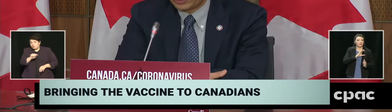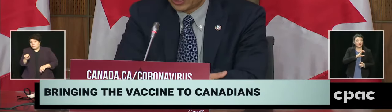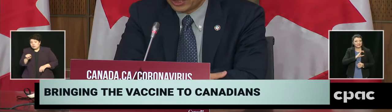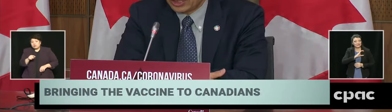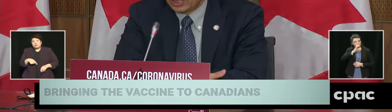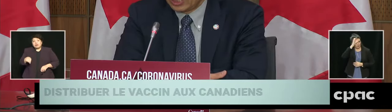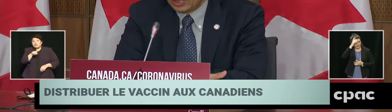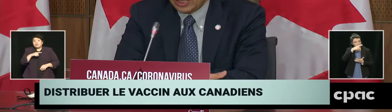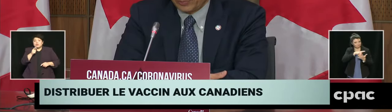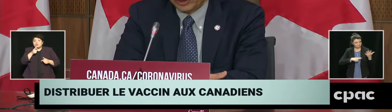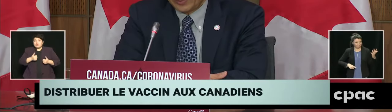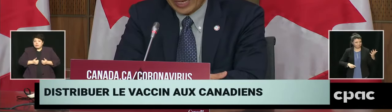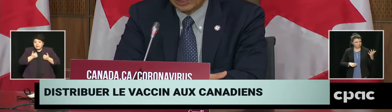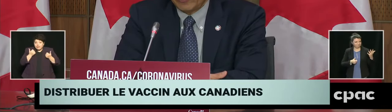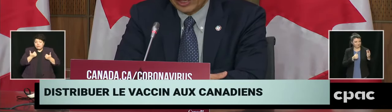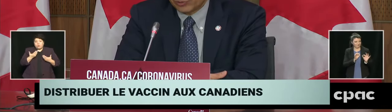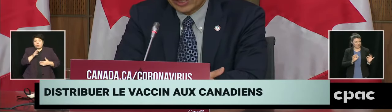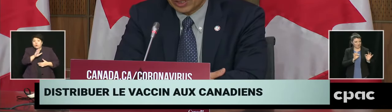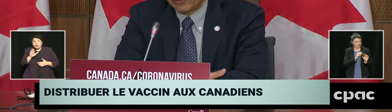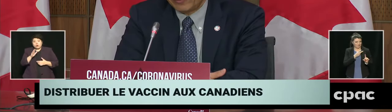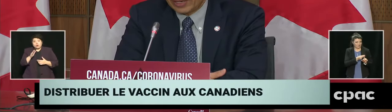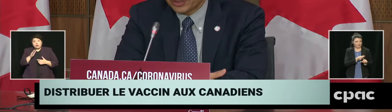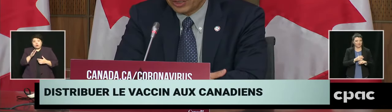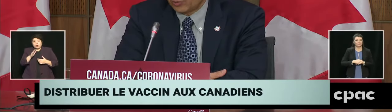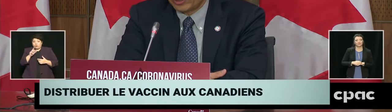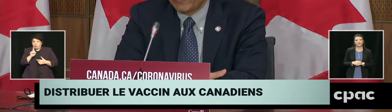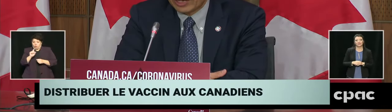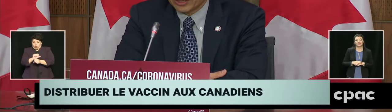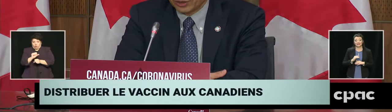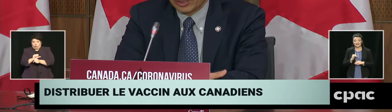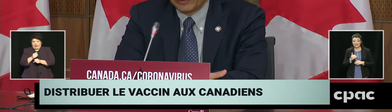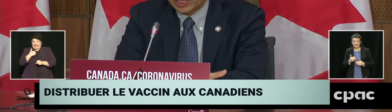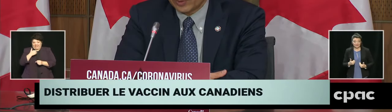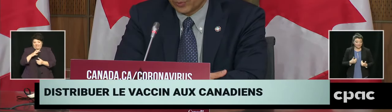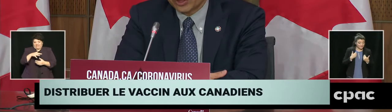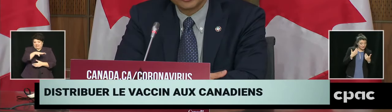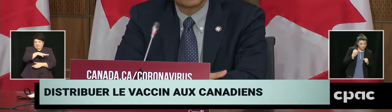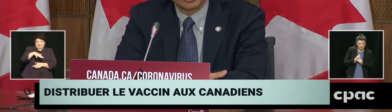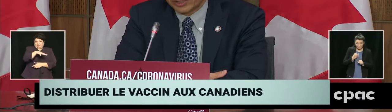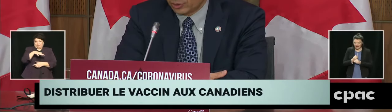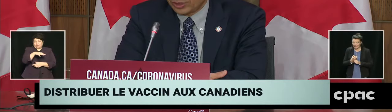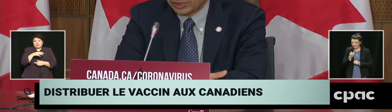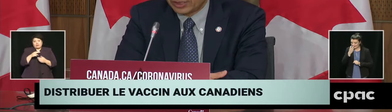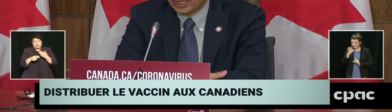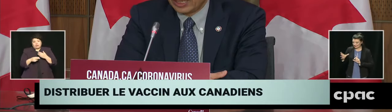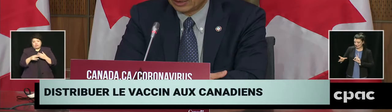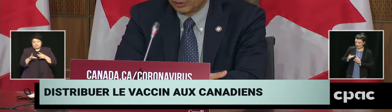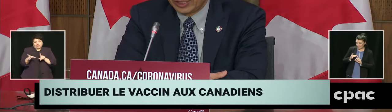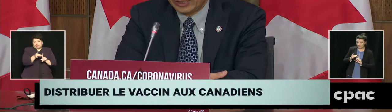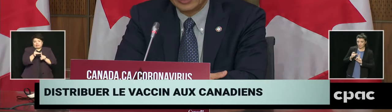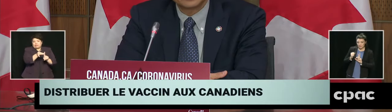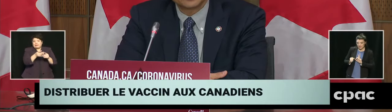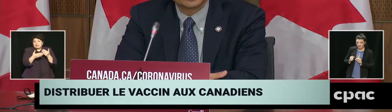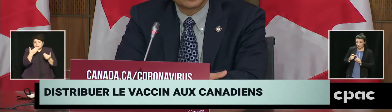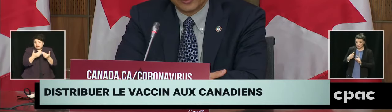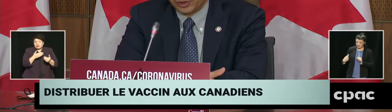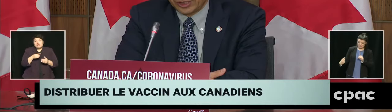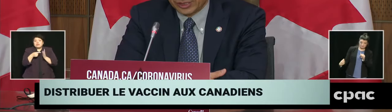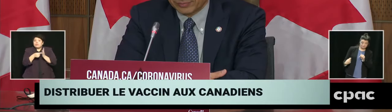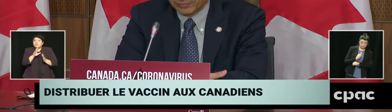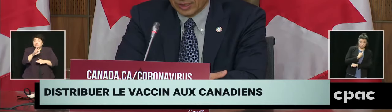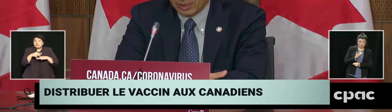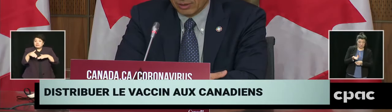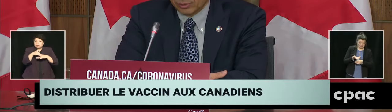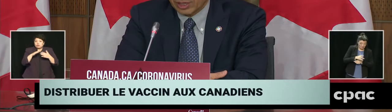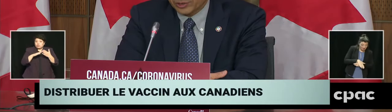working conditions that put them at elevated risk of infection and where infection could have disproportionate consequences, including Indigenous